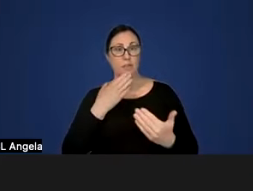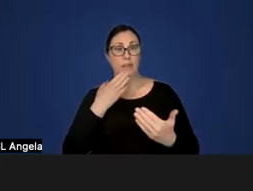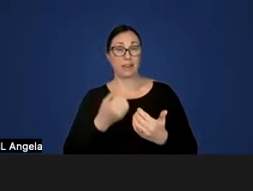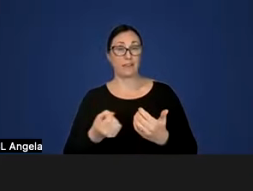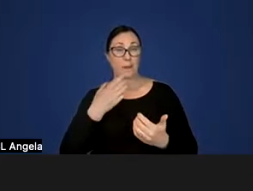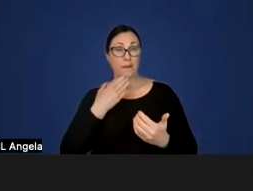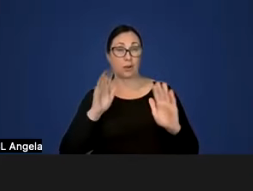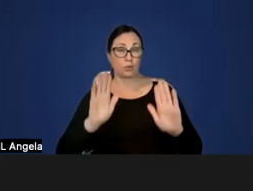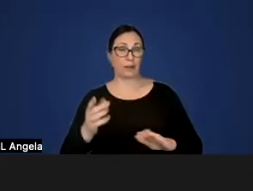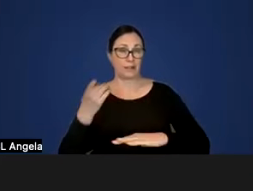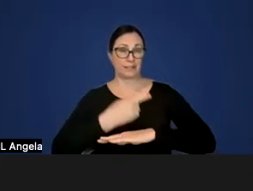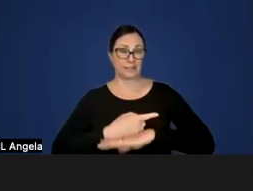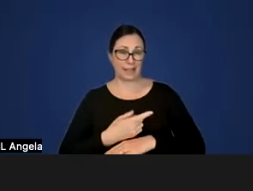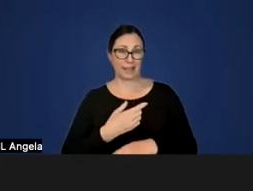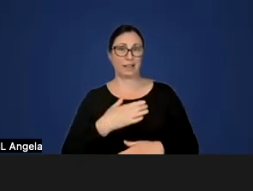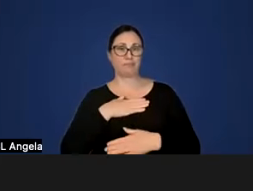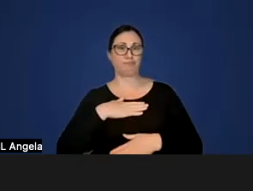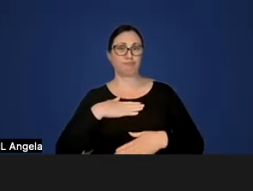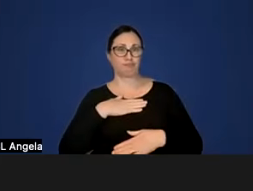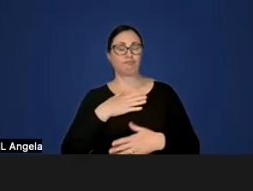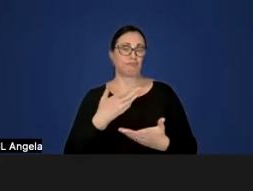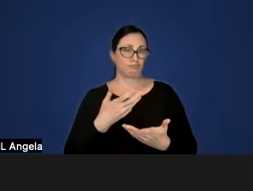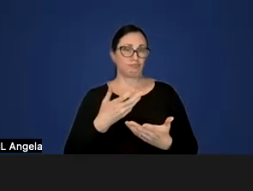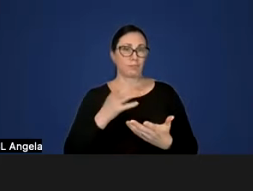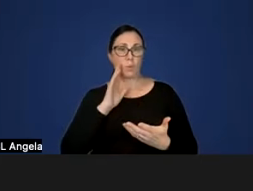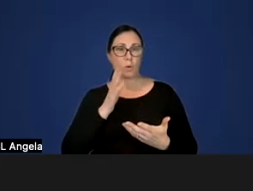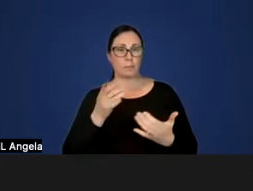of your day. And we will be staying on for